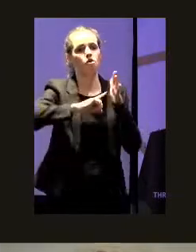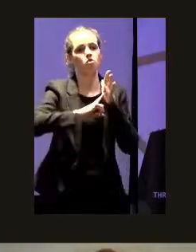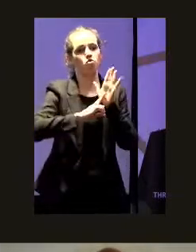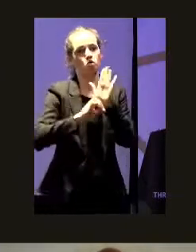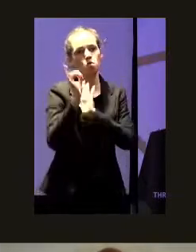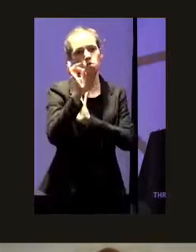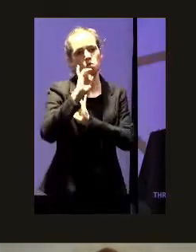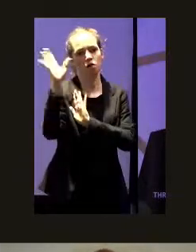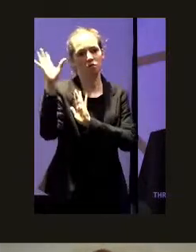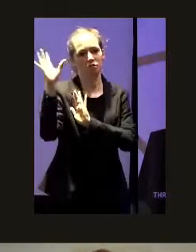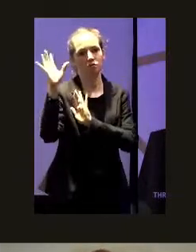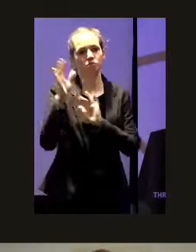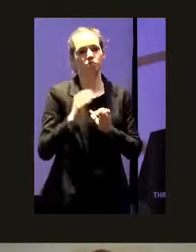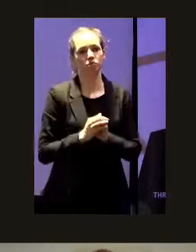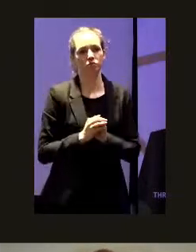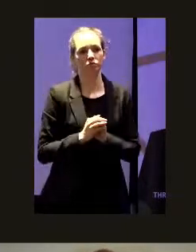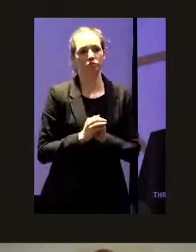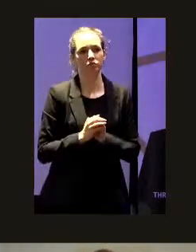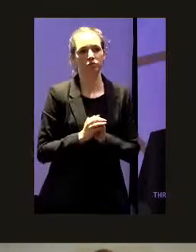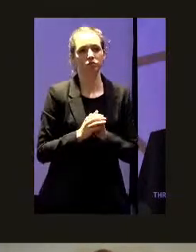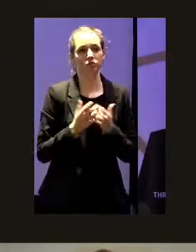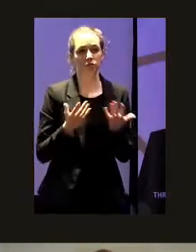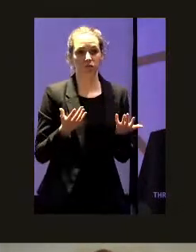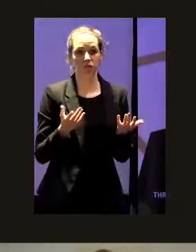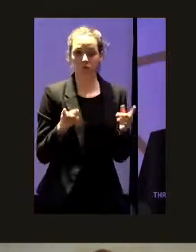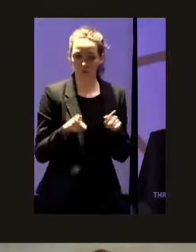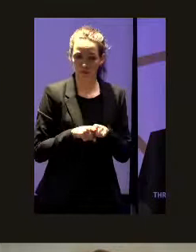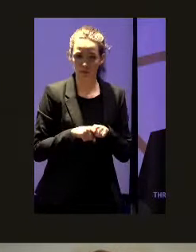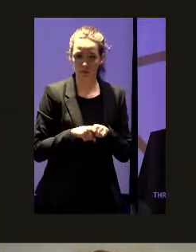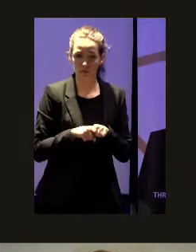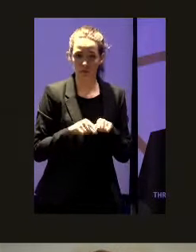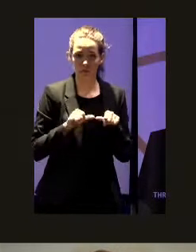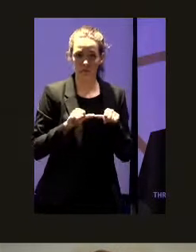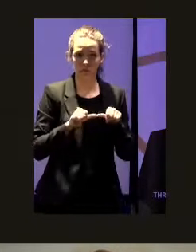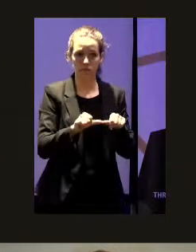must also mention, in line with this, that